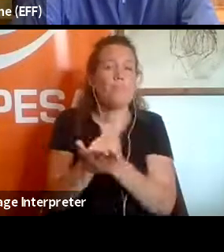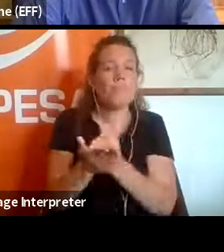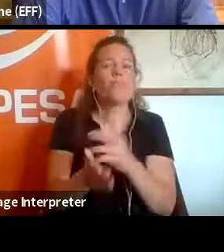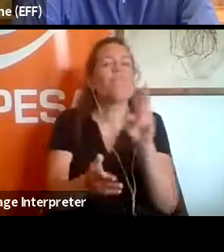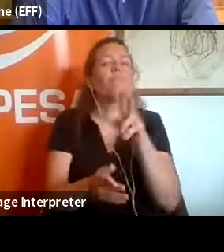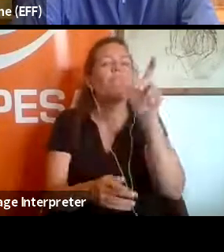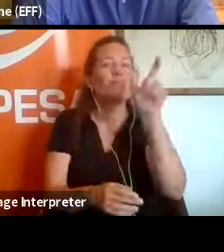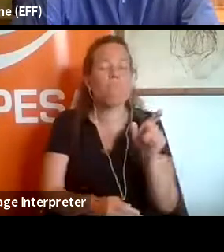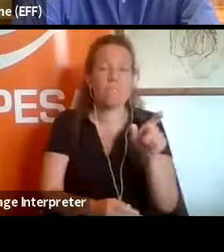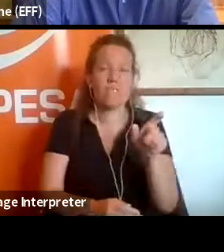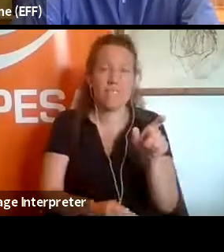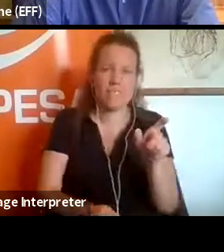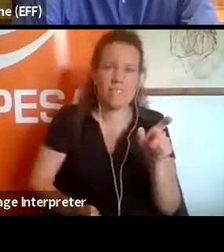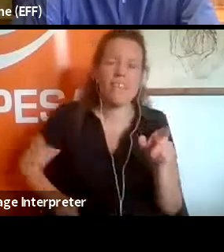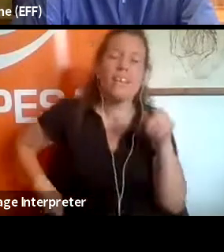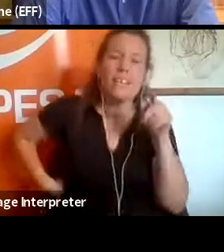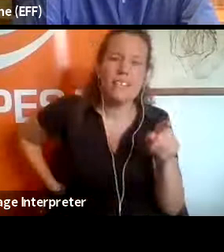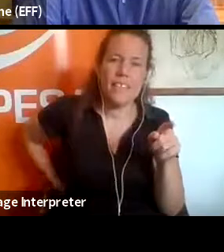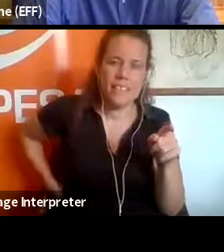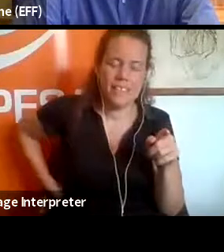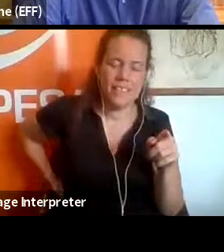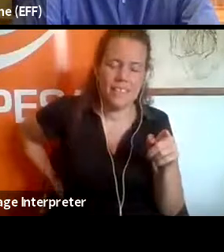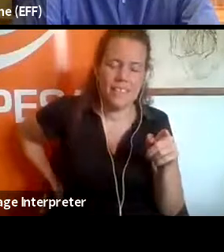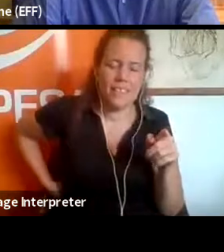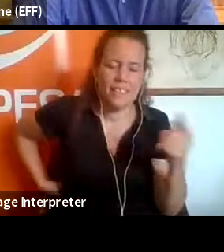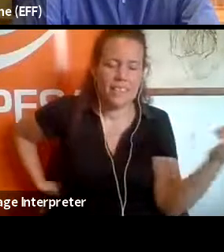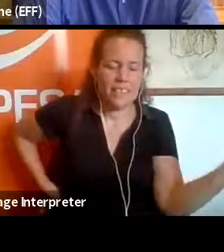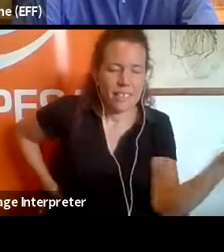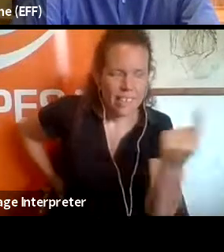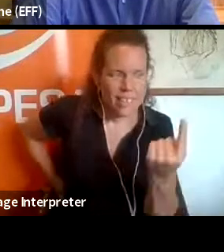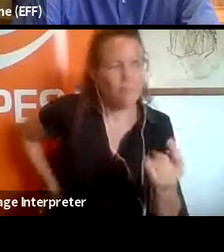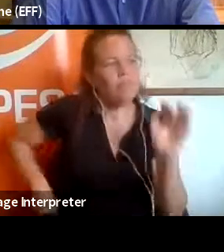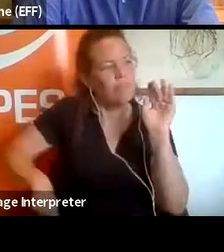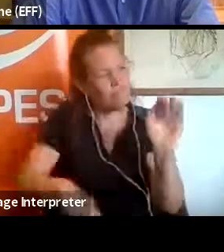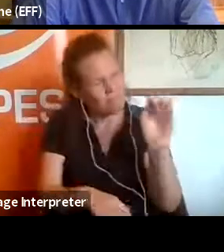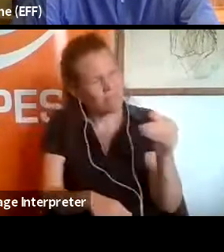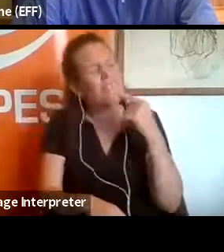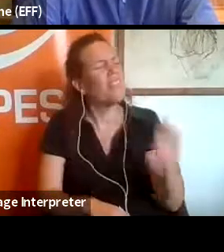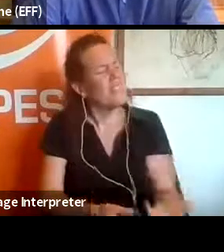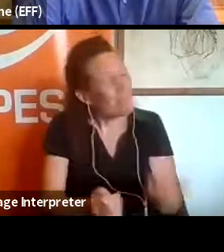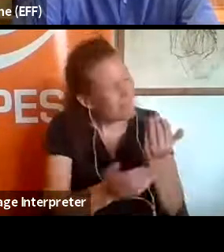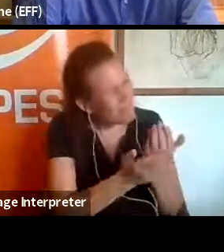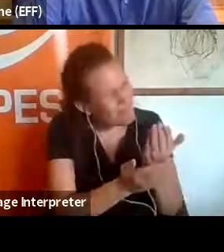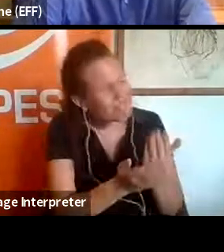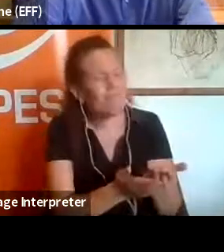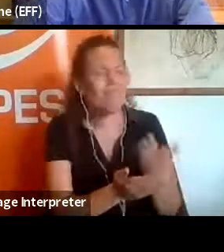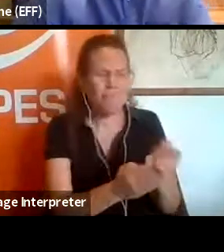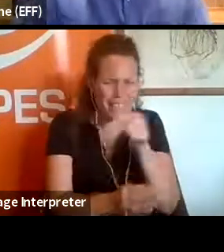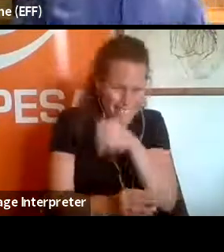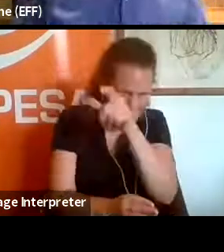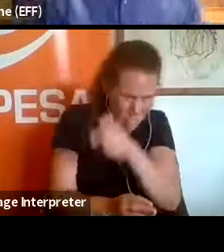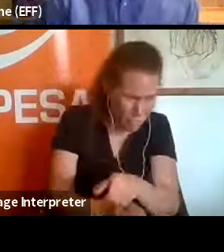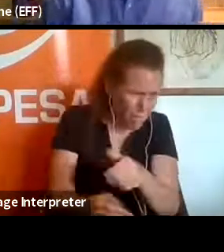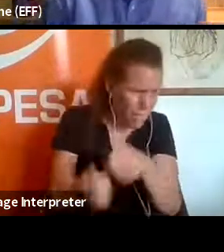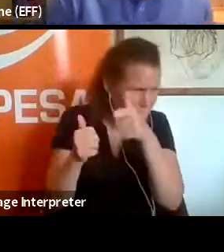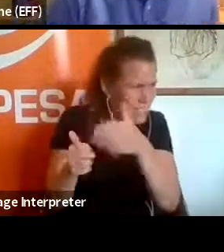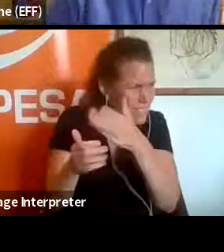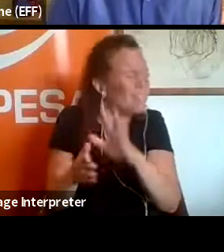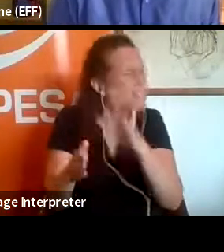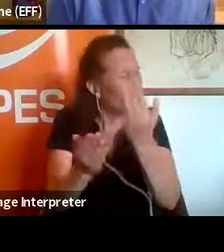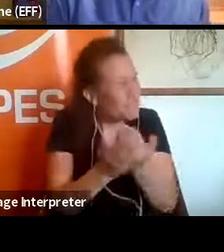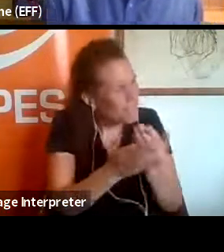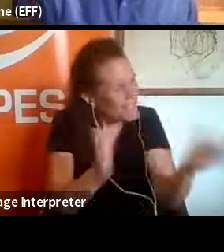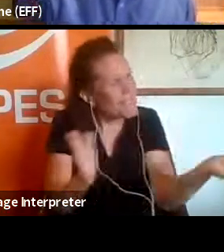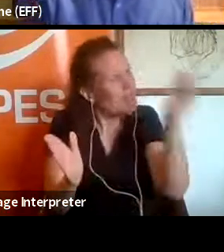on a panel at the Lawyers Hub. And then we had to tell him that, please, that's a known person, please reinstate that account.